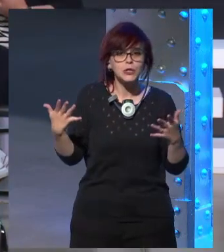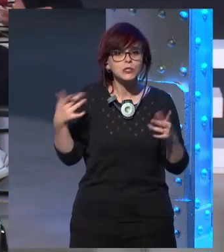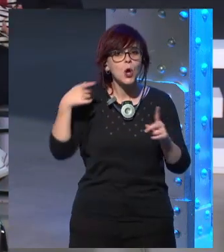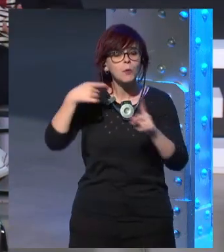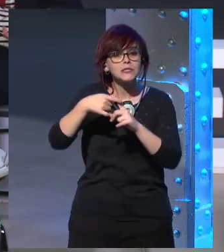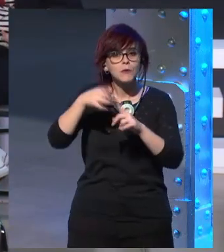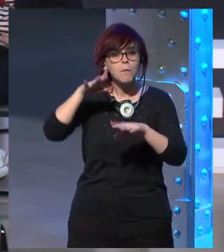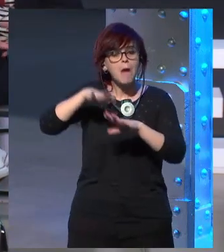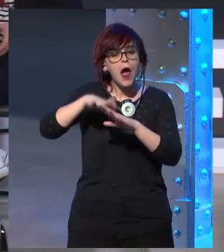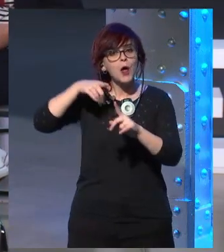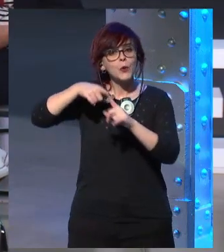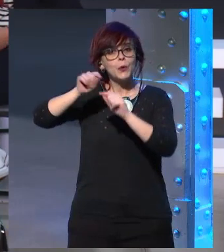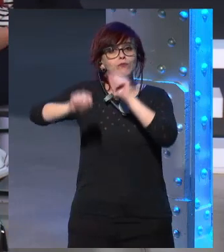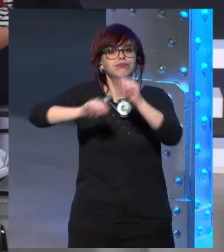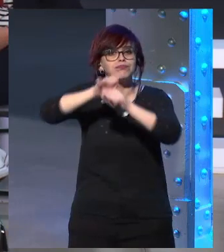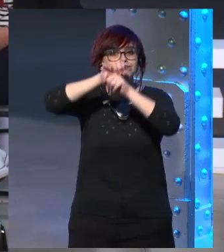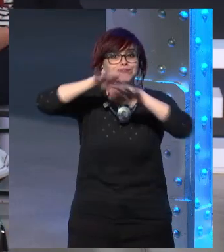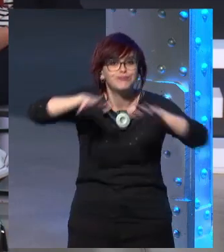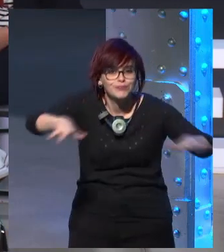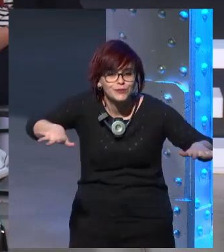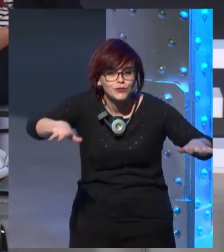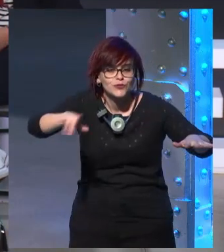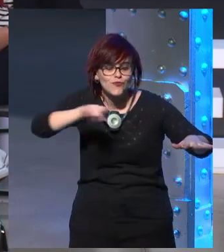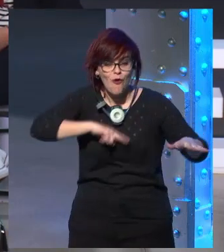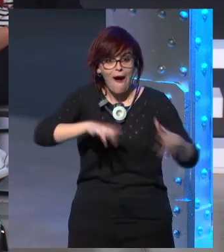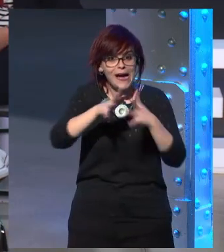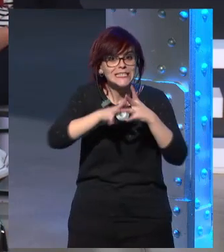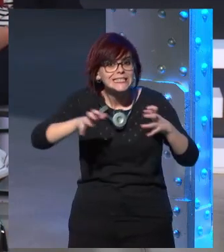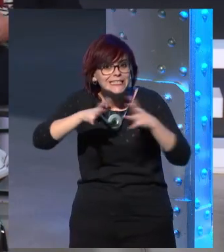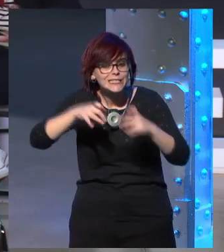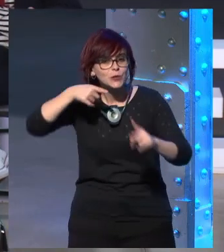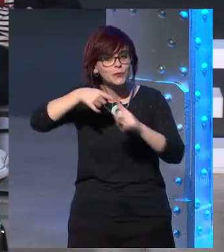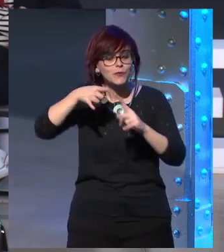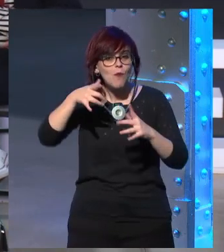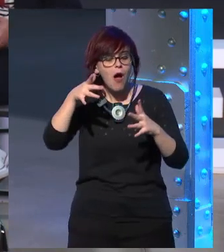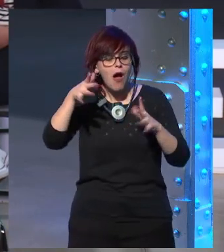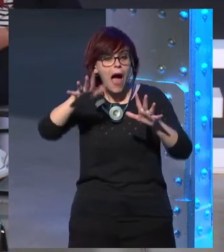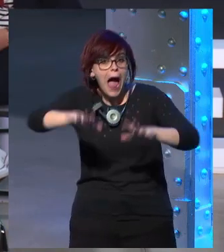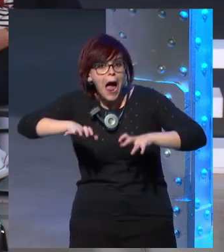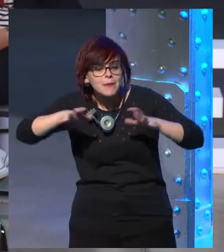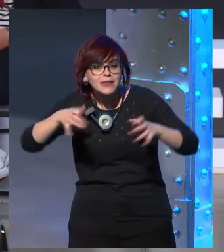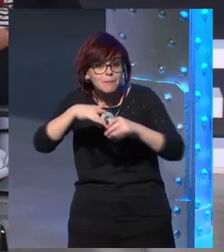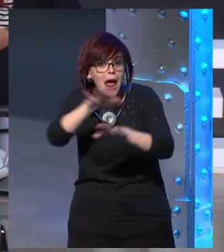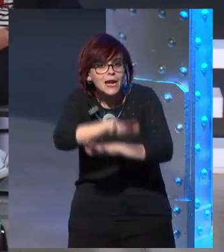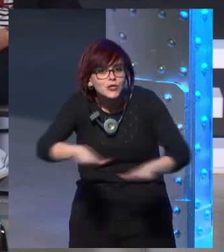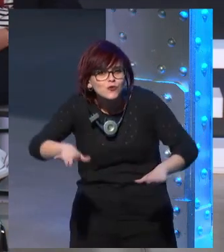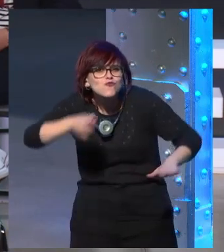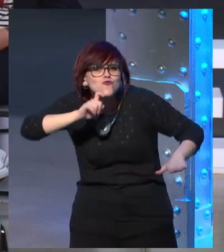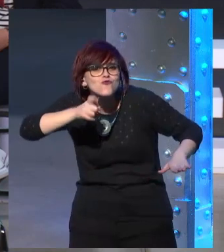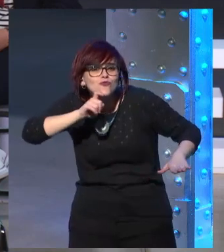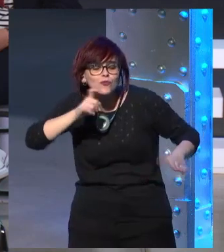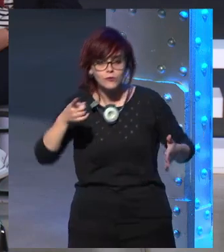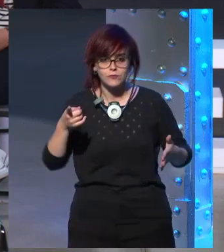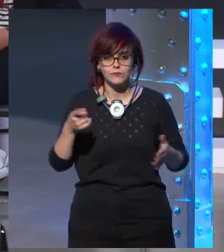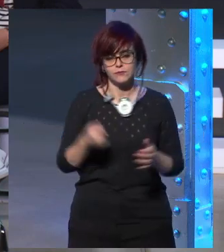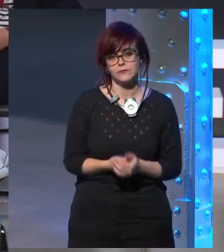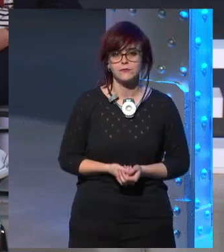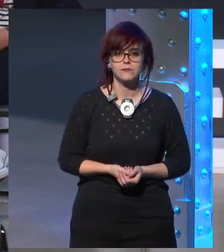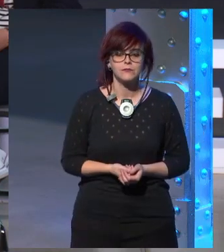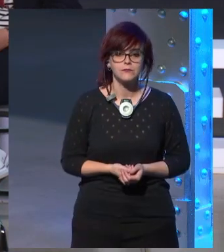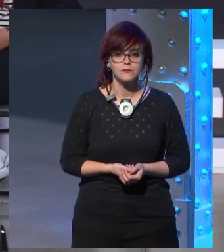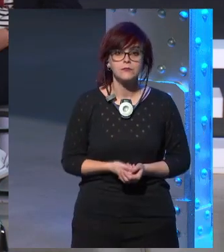experience. What can we do to spread this this enthusiasm experience towards our children? One